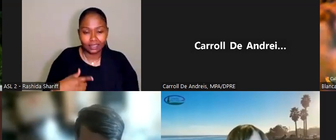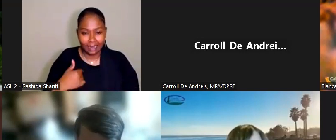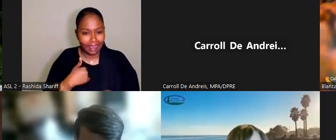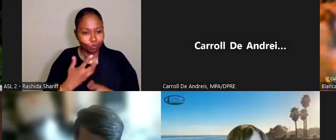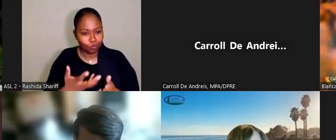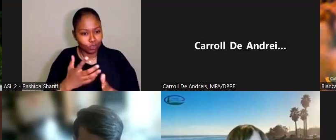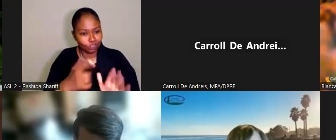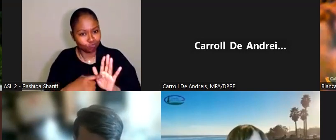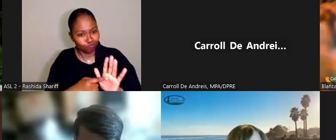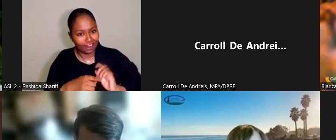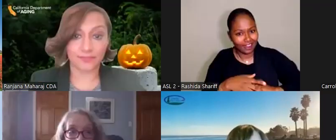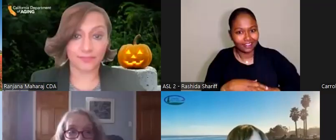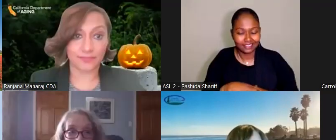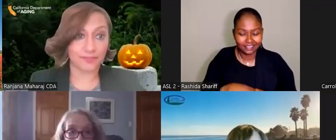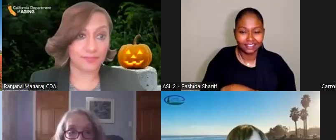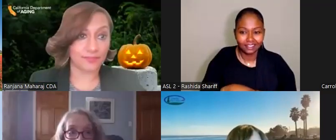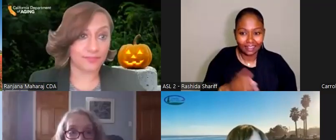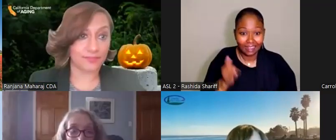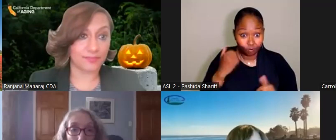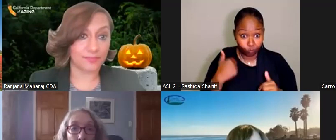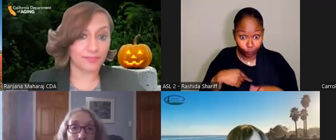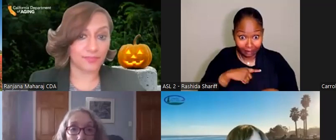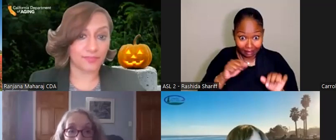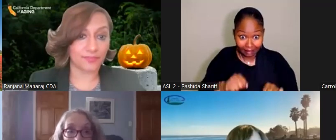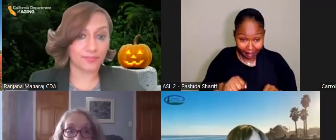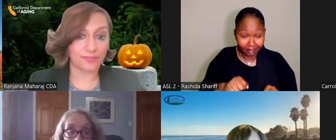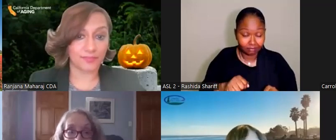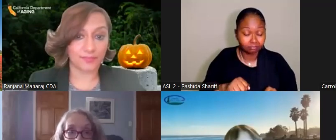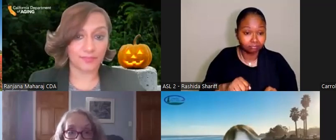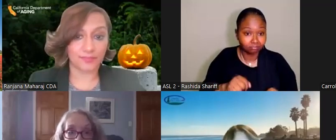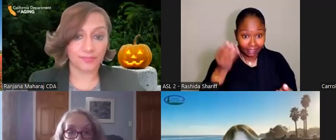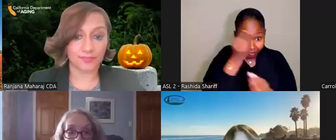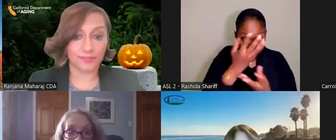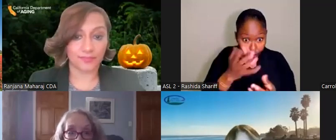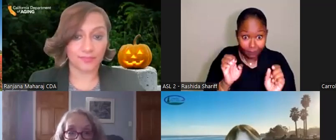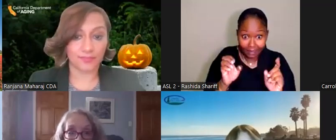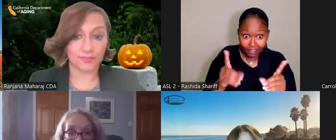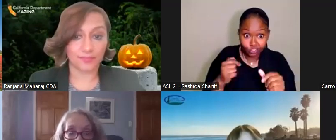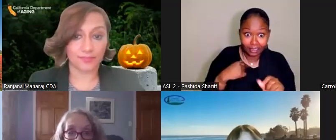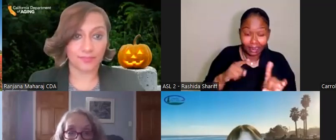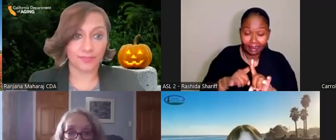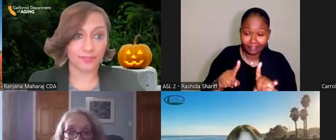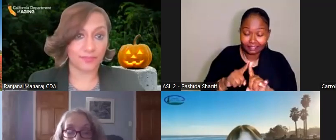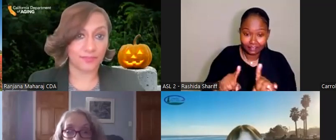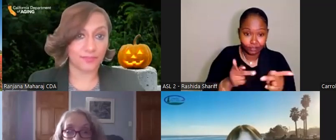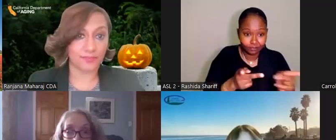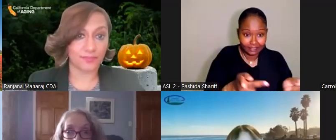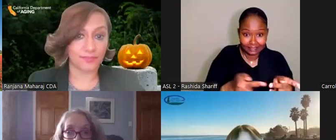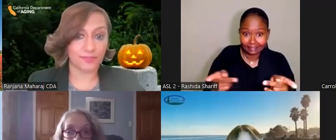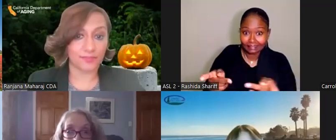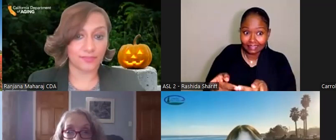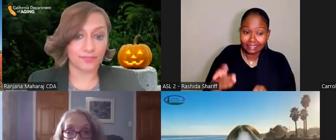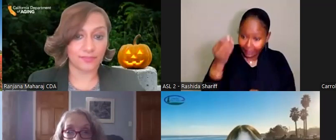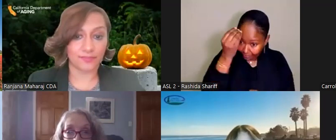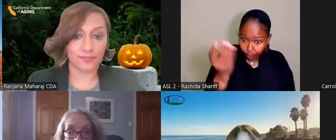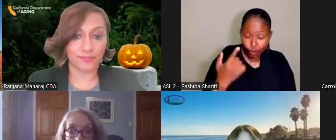that this, if we can inform and educate the facilities, and we're there all the time, so we can talk